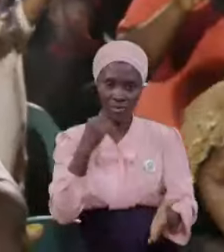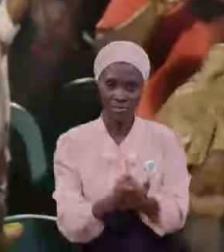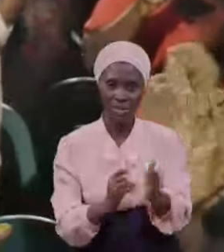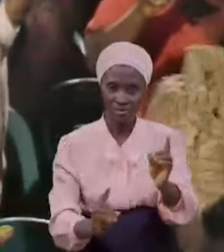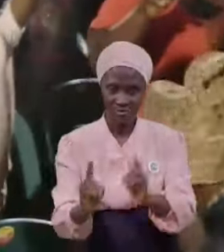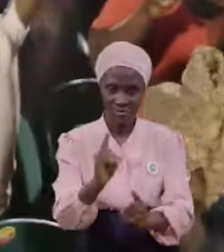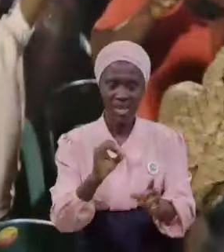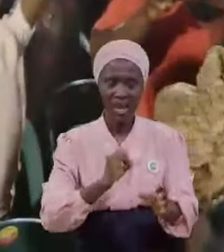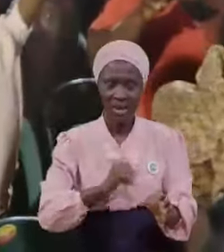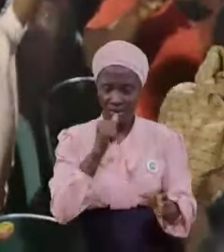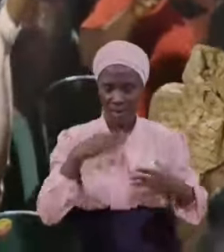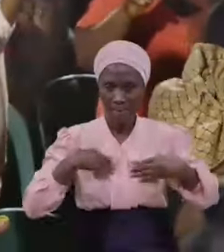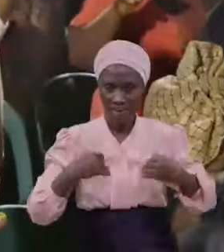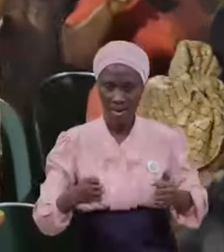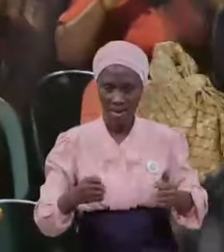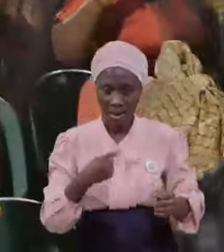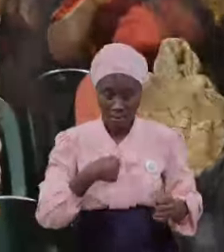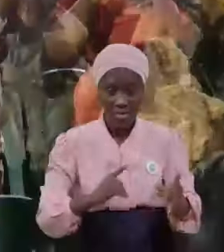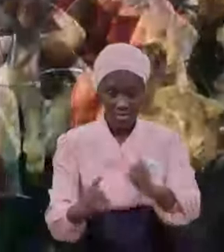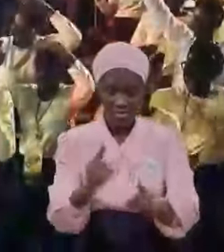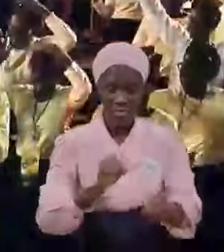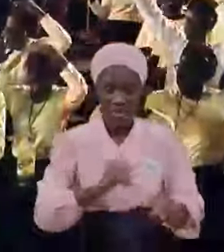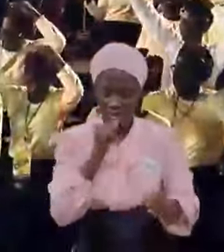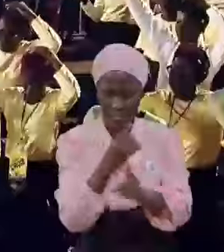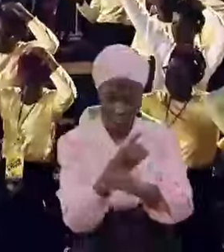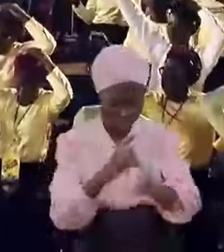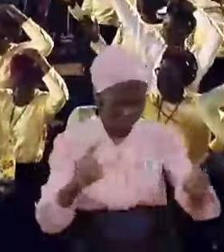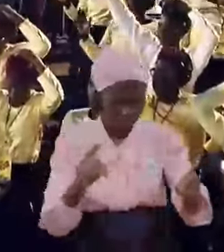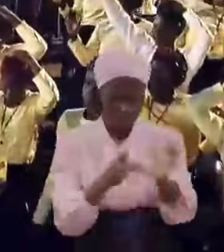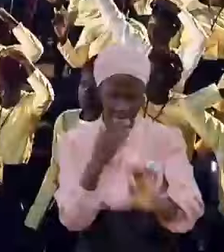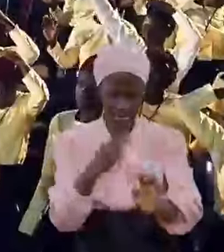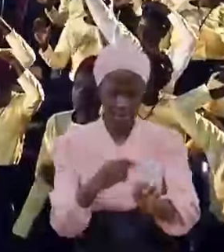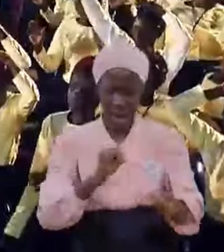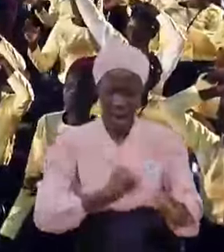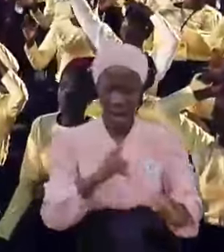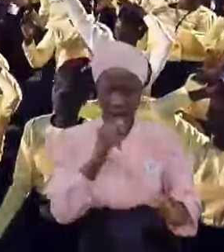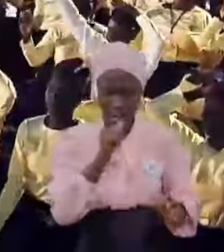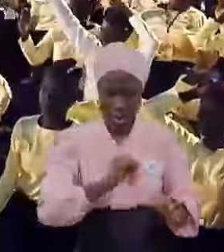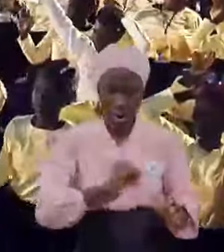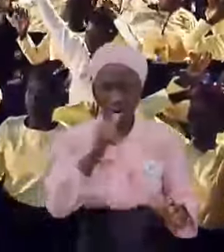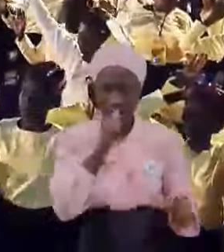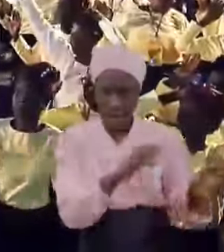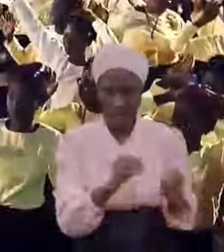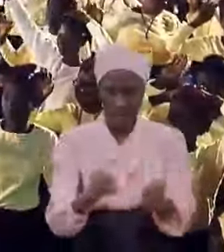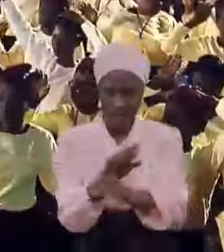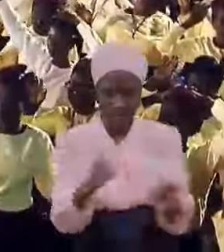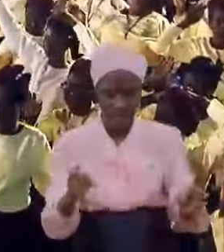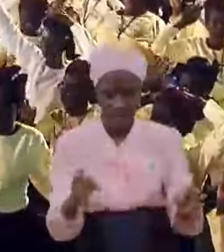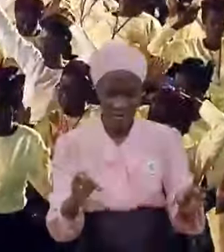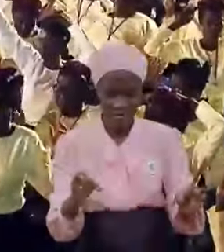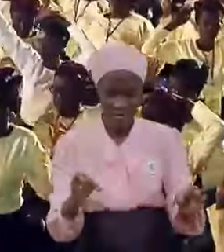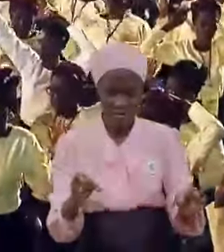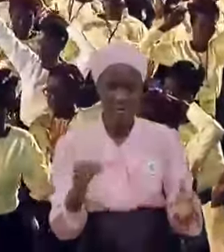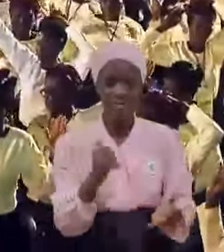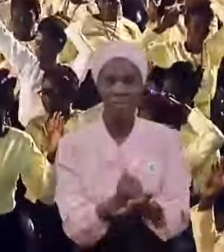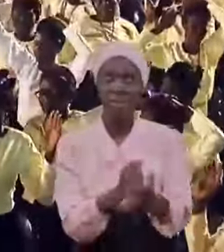delivered. I am set free. The Lord is ready now. Everything is going to be uprooted